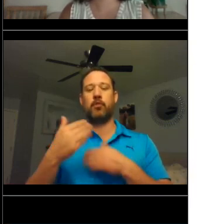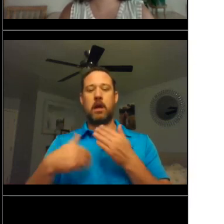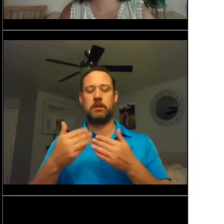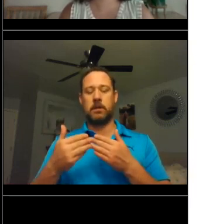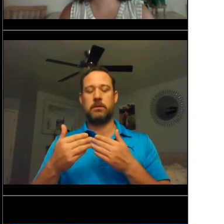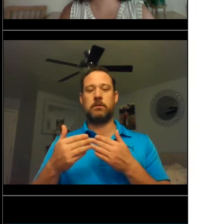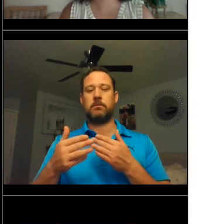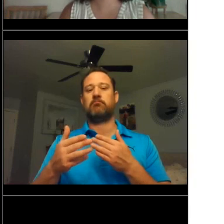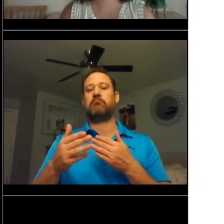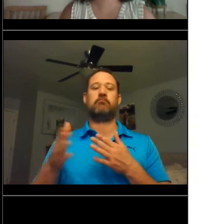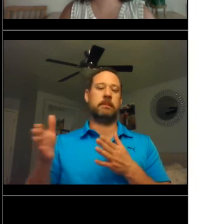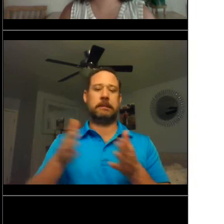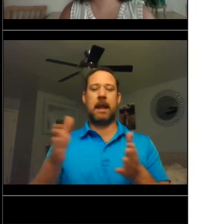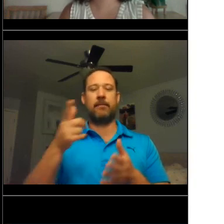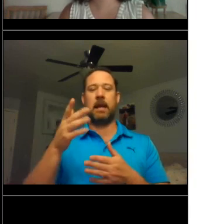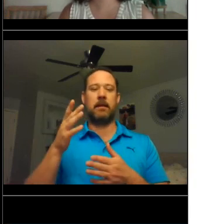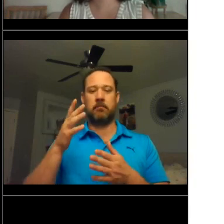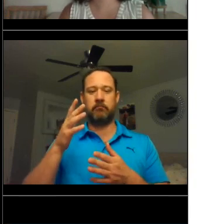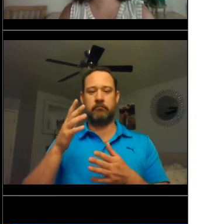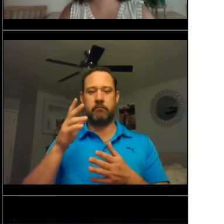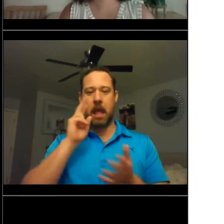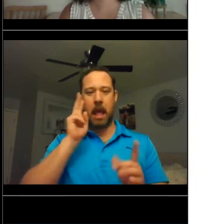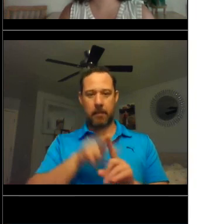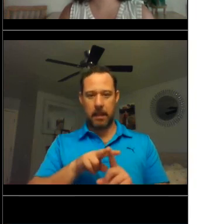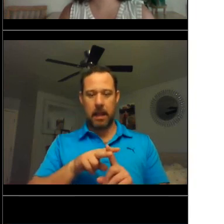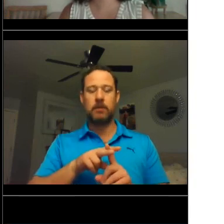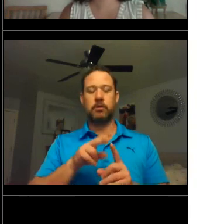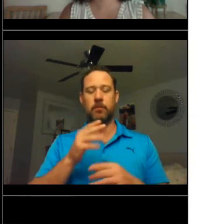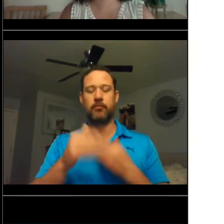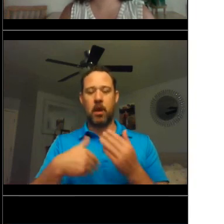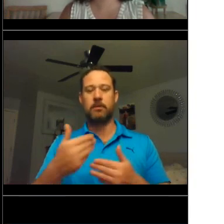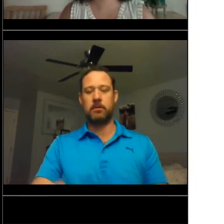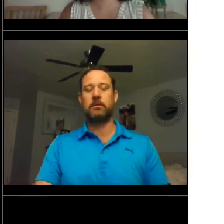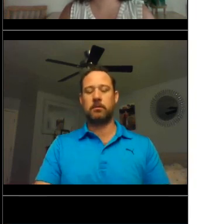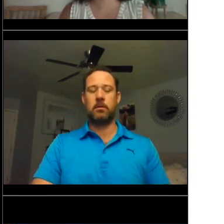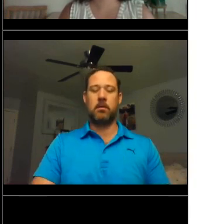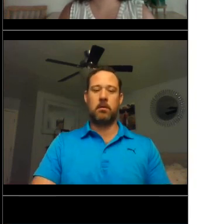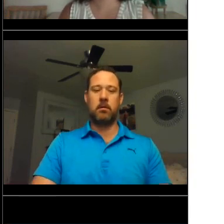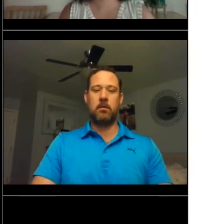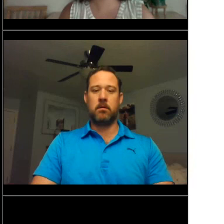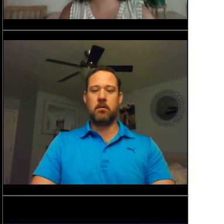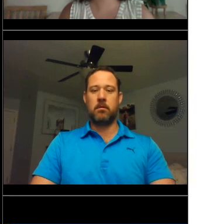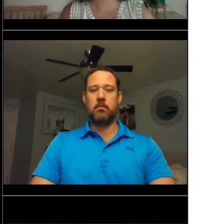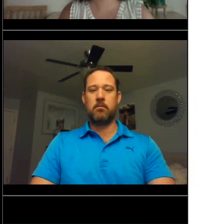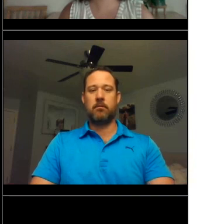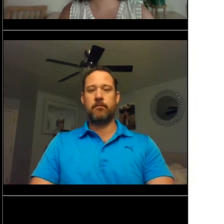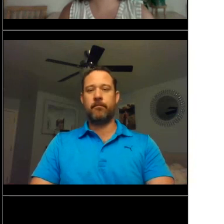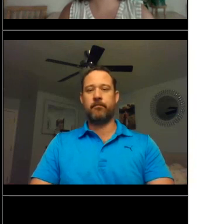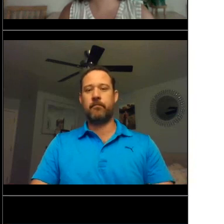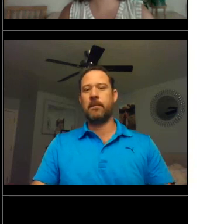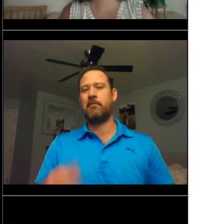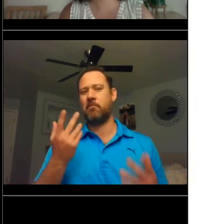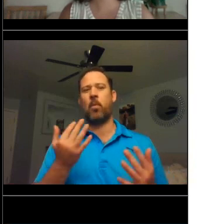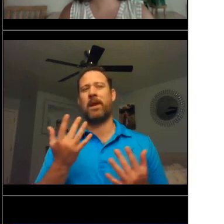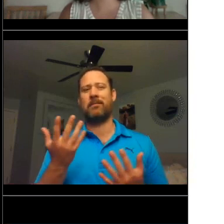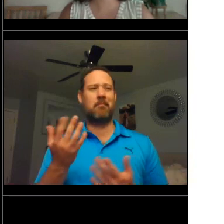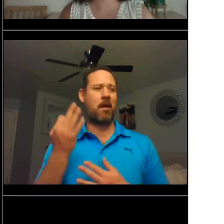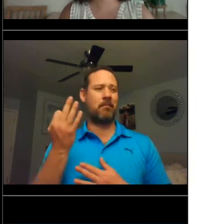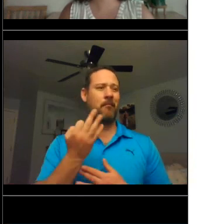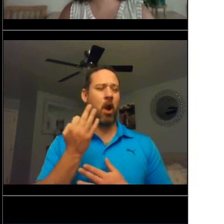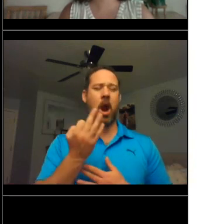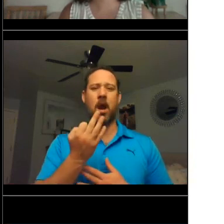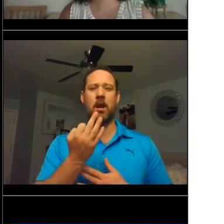maybe navigate their application process. And so again, just kind of wait out. Maybe by, I think Friday, we'll be posting